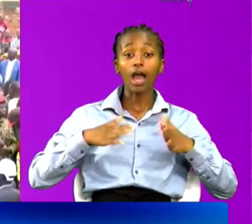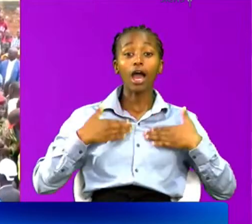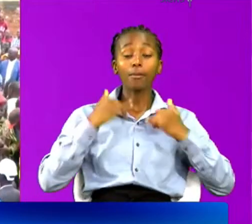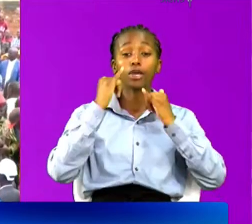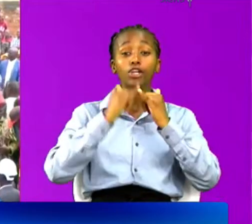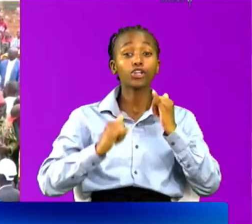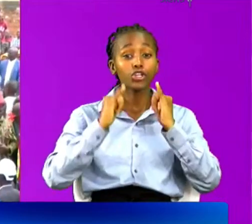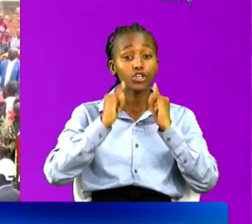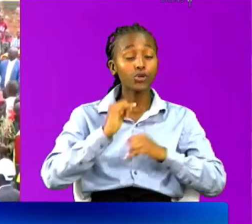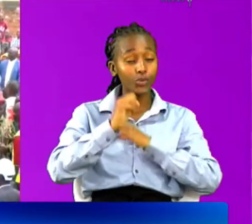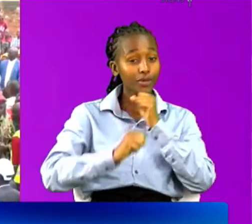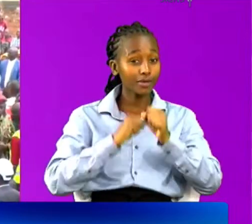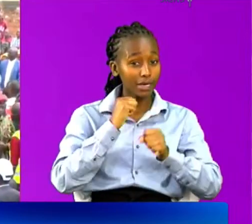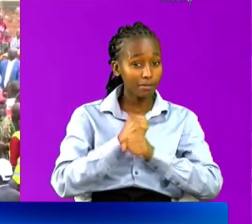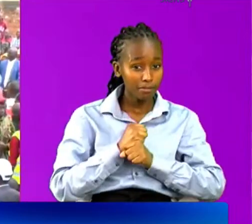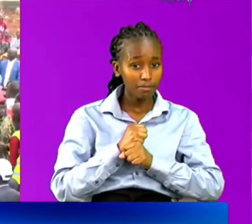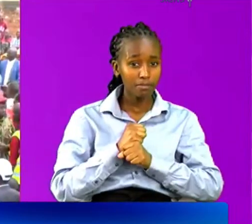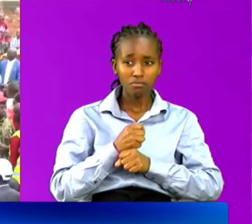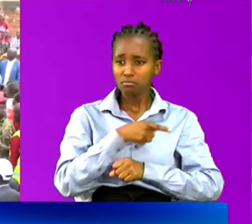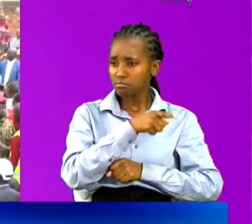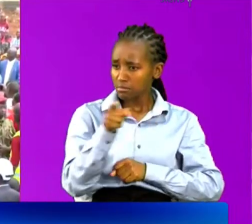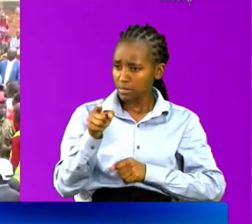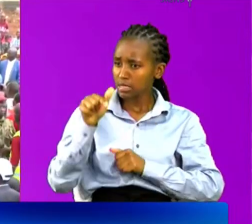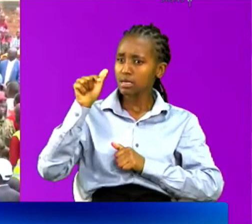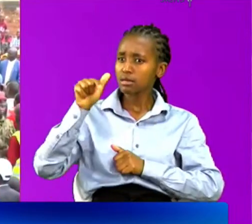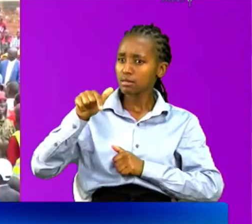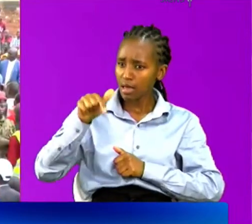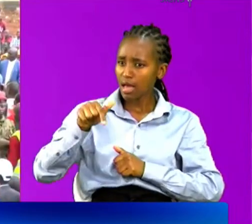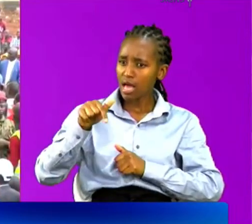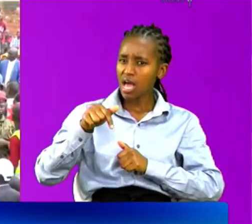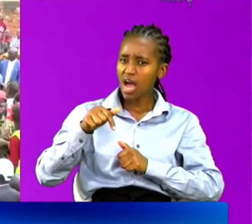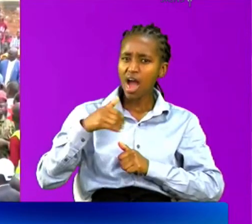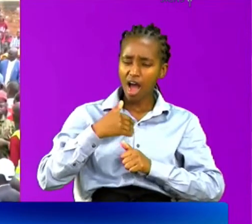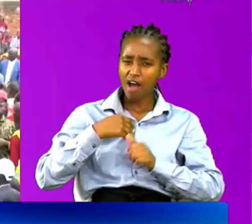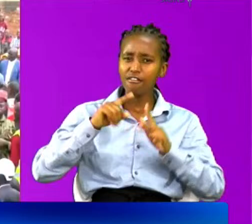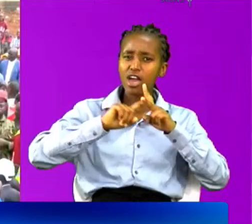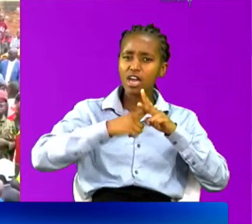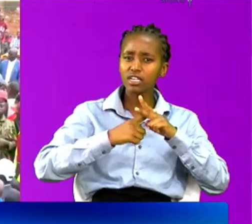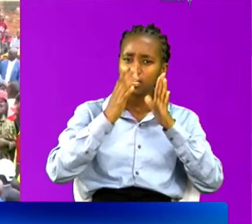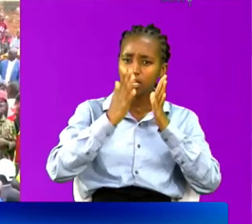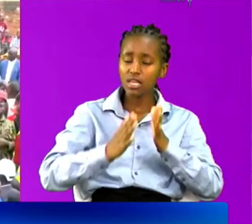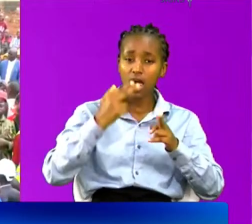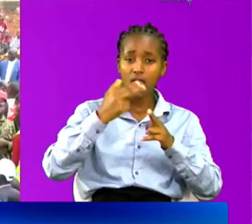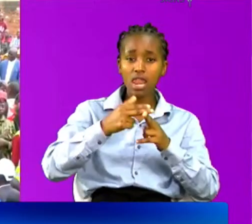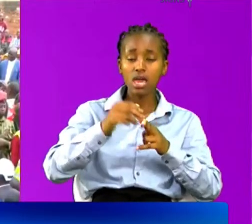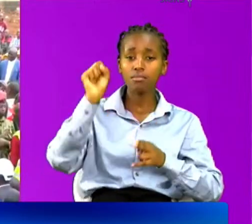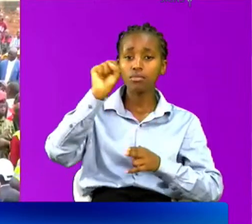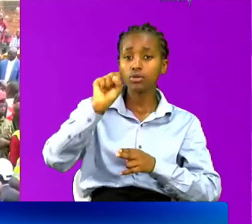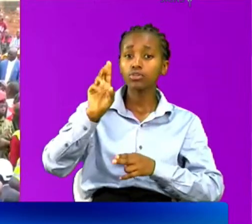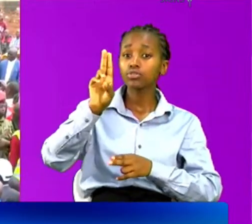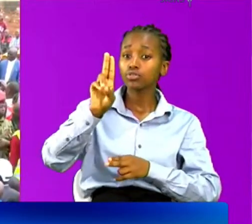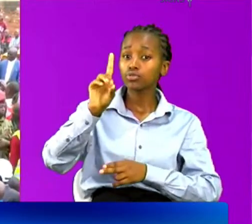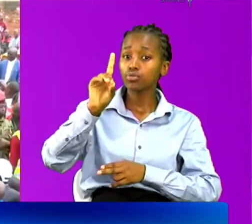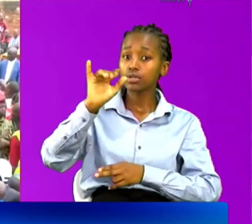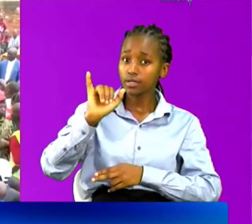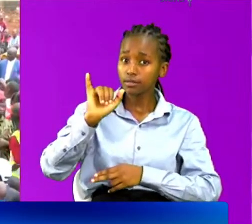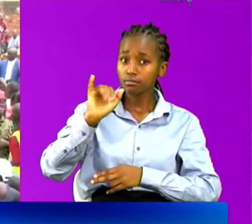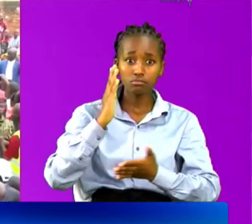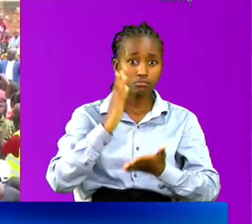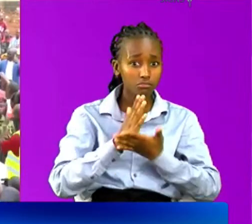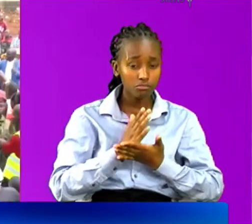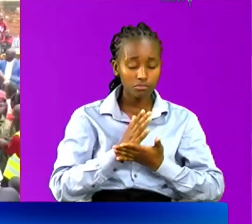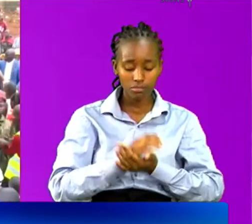Mjumbe hapa ni yule anaitwa Sudi. Yule engineer. Ni engineer ya kweli ama ni ya nyinyi kupanga